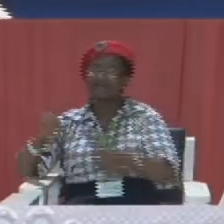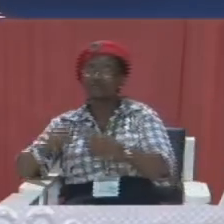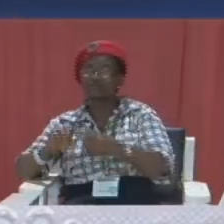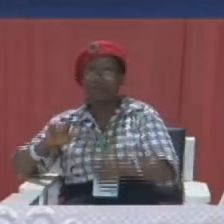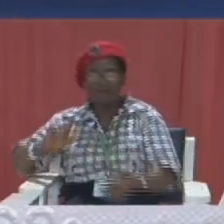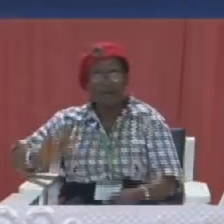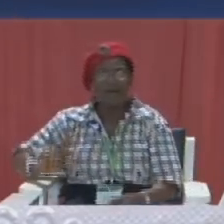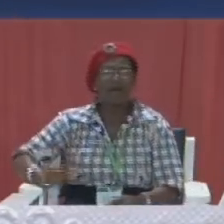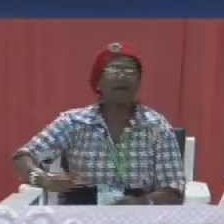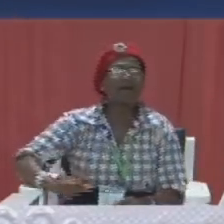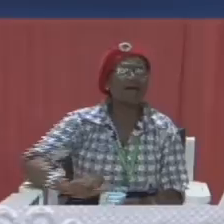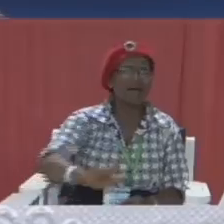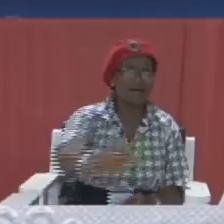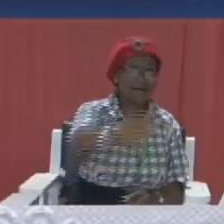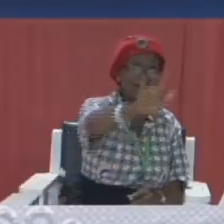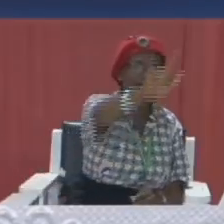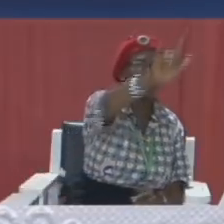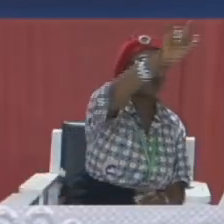For